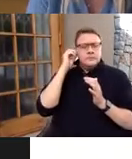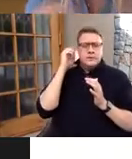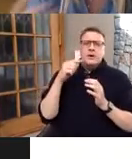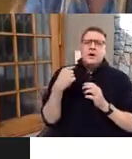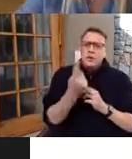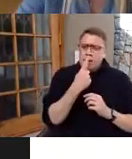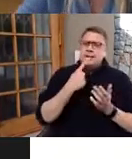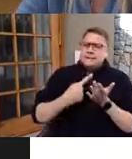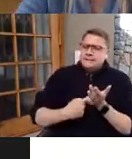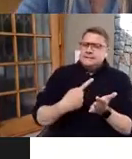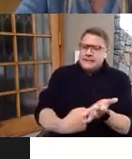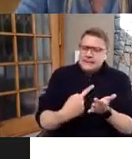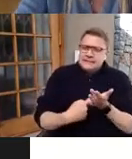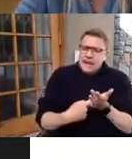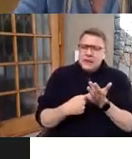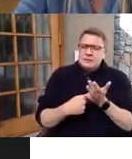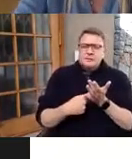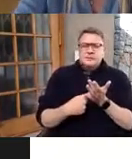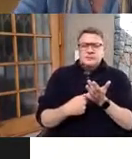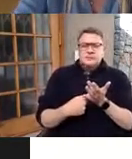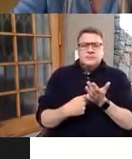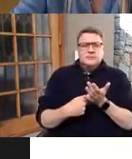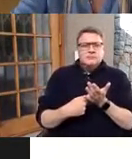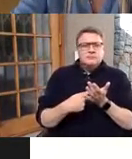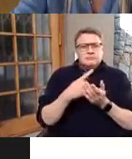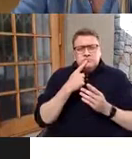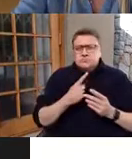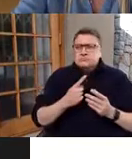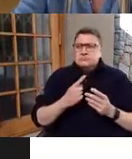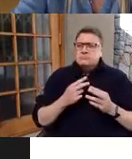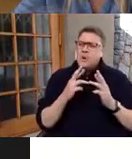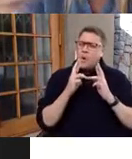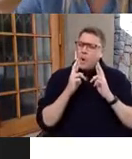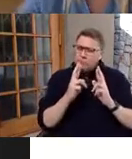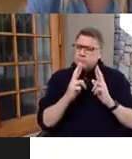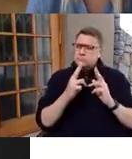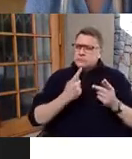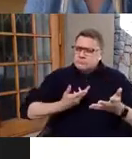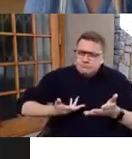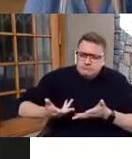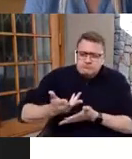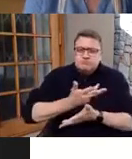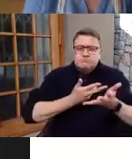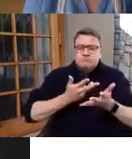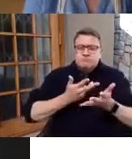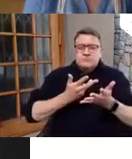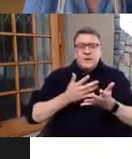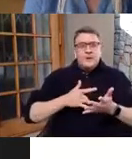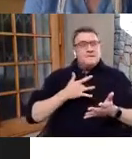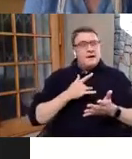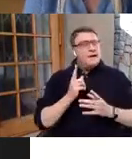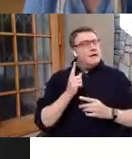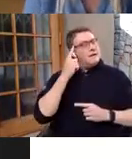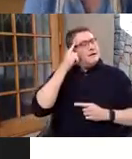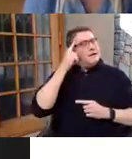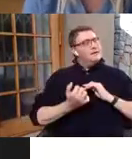as a whole. And I'm really hoping that you walk away feeling inspired. So without